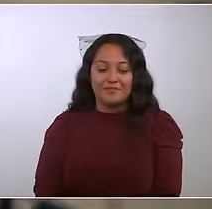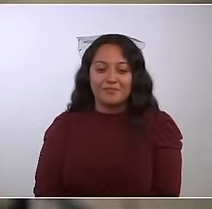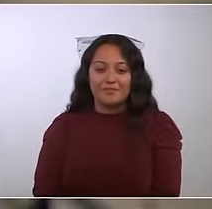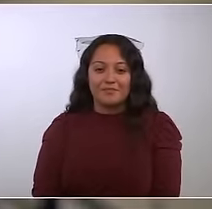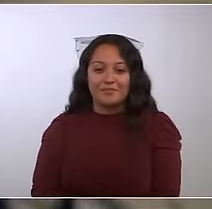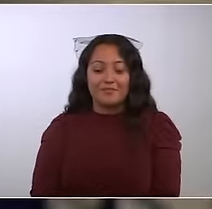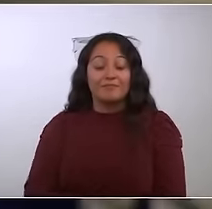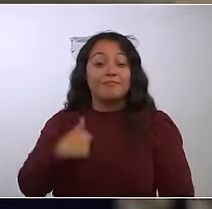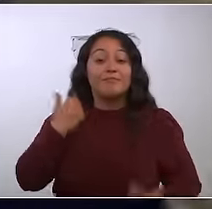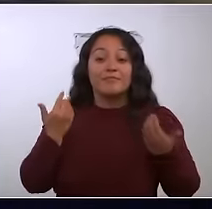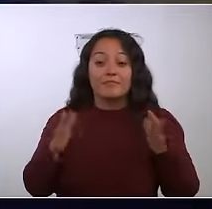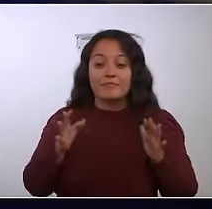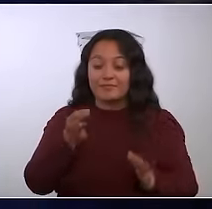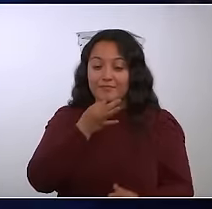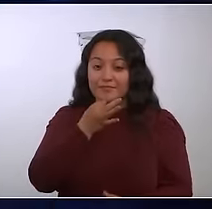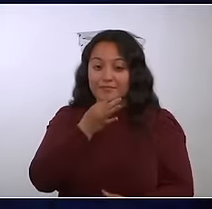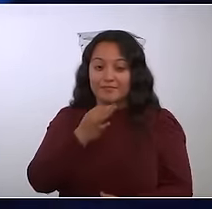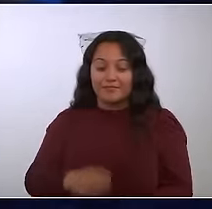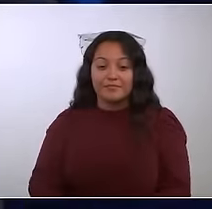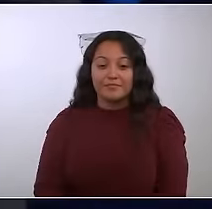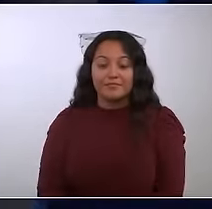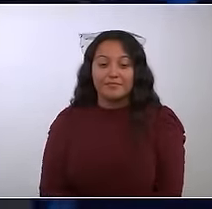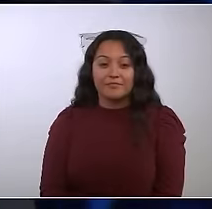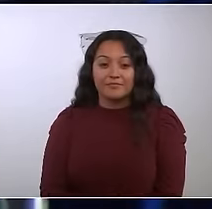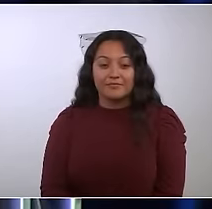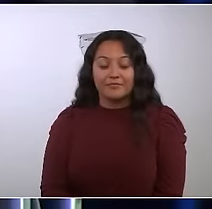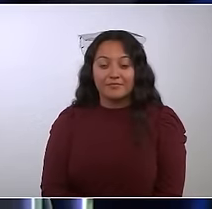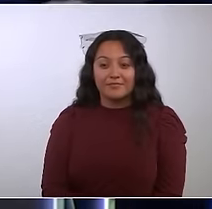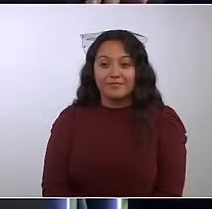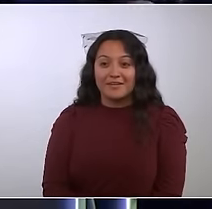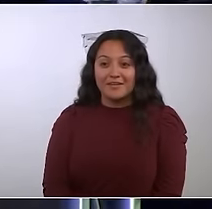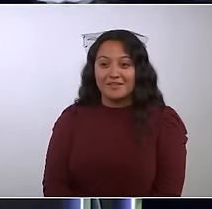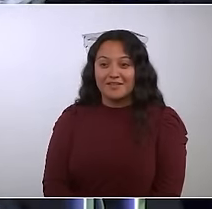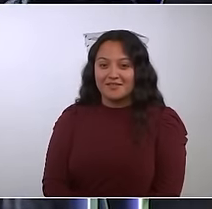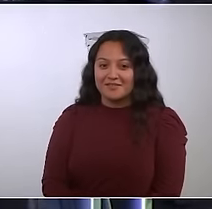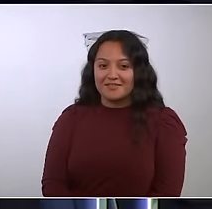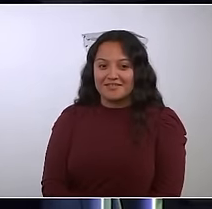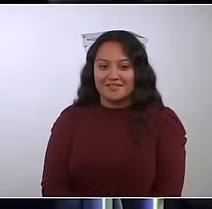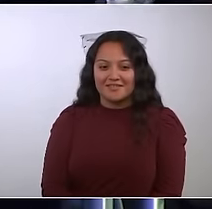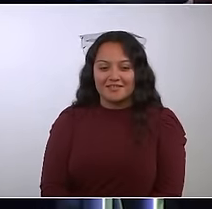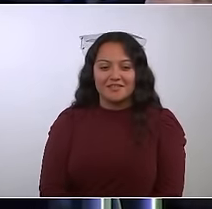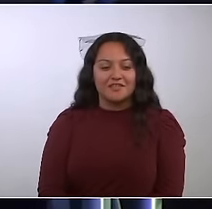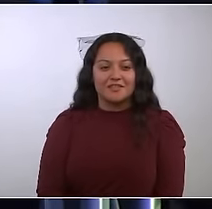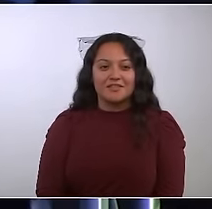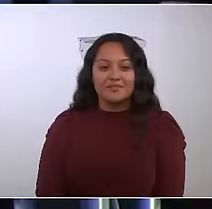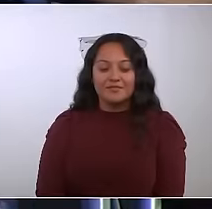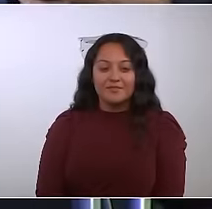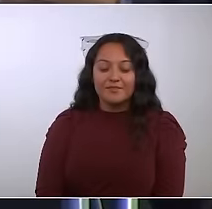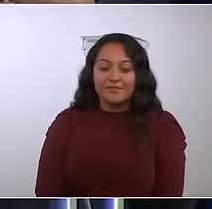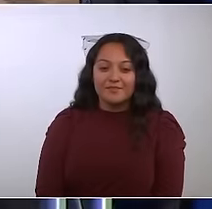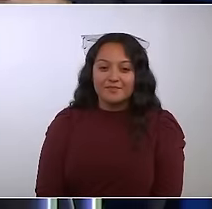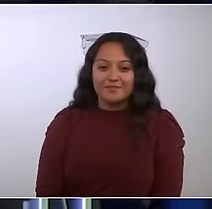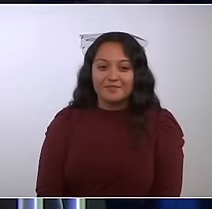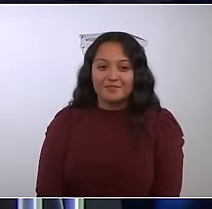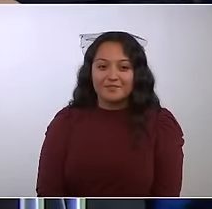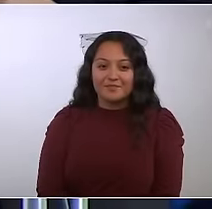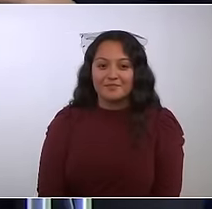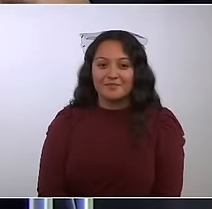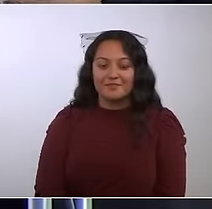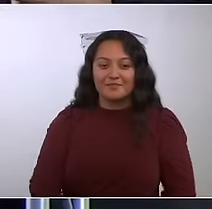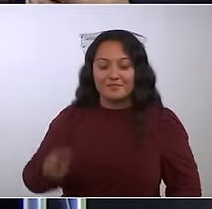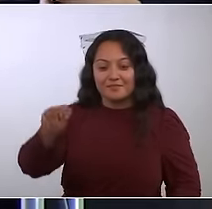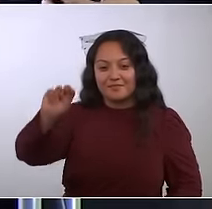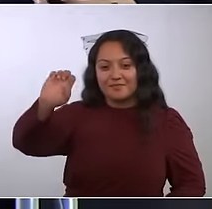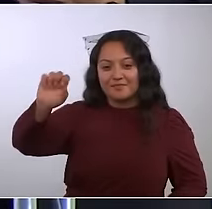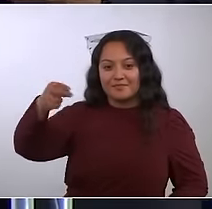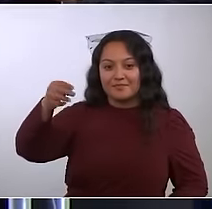Amamos, amamos, amamos. Ya casi termino. Nehemiah put out to others the vision. Nehemías